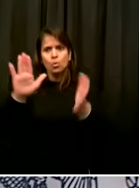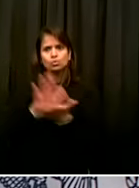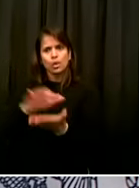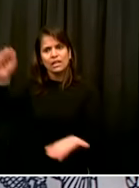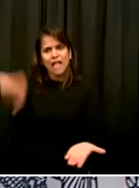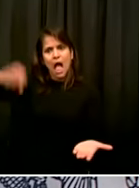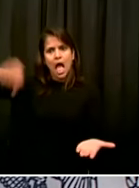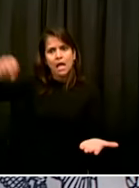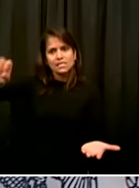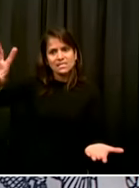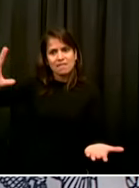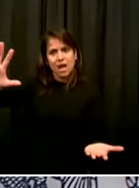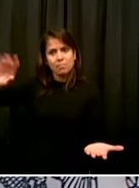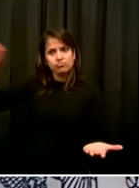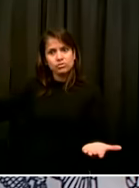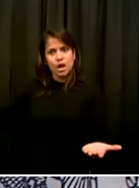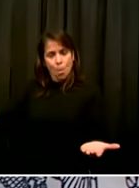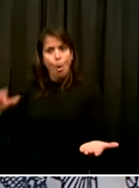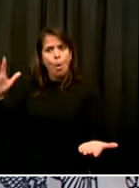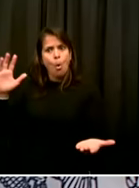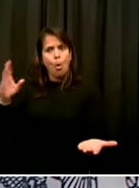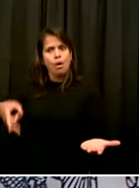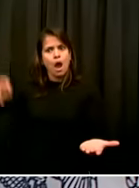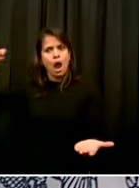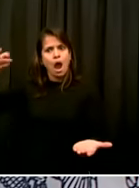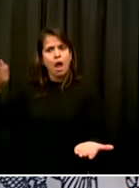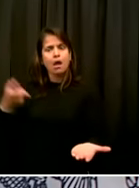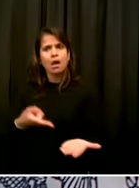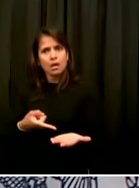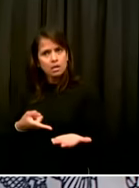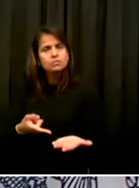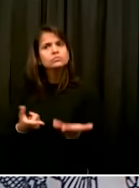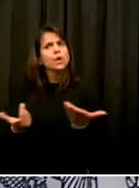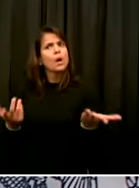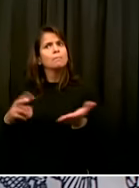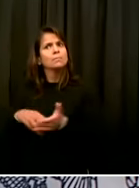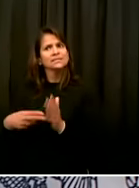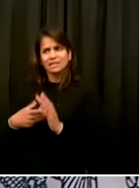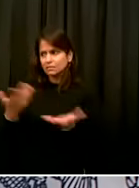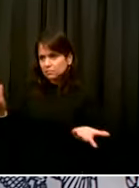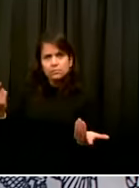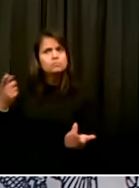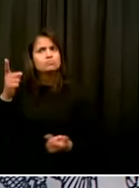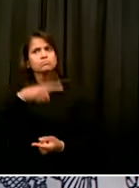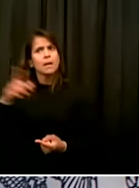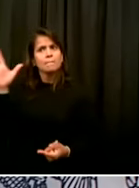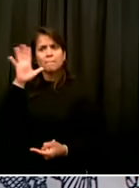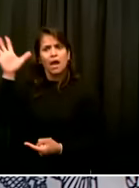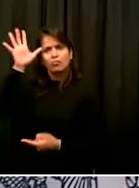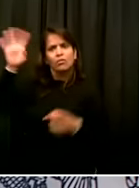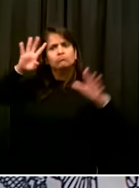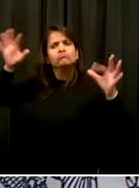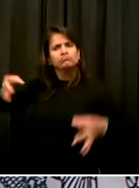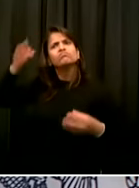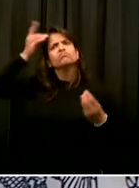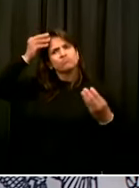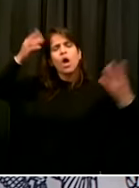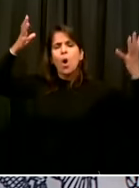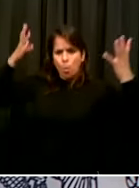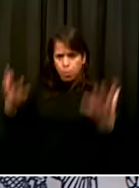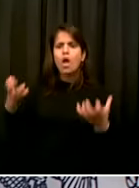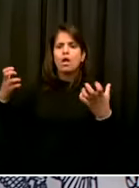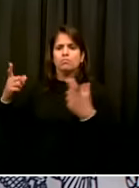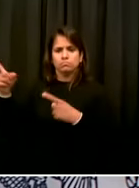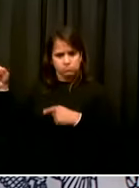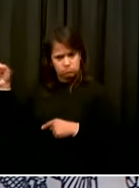vast majority of parents are speaking loudly and clearly. They know their child will get a lot more from in-person learning, even if it's a few days a week. They want it